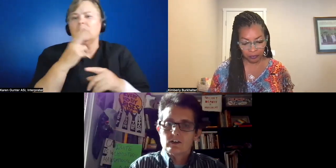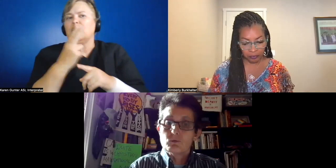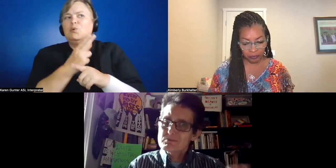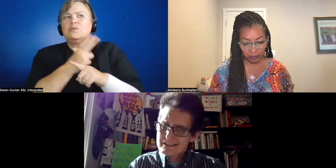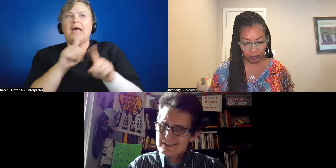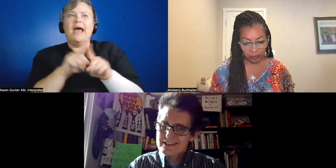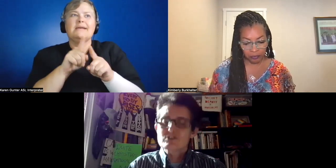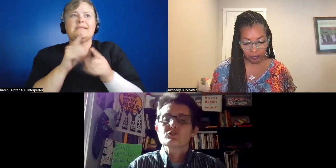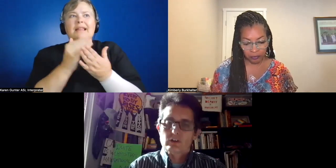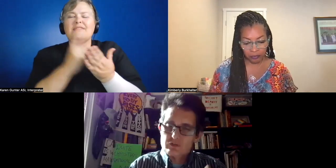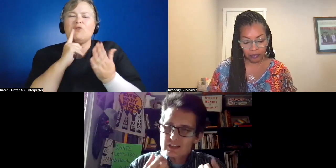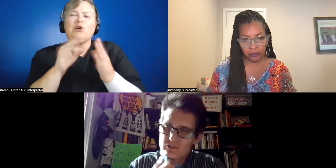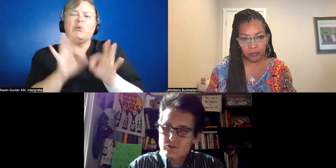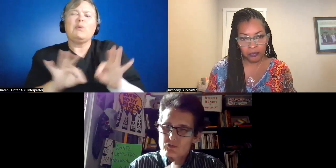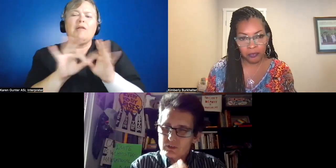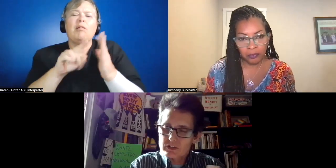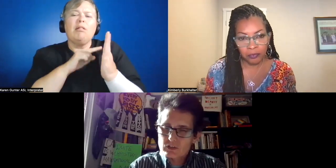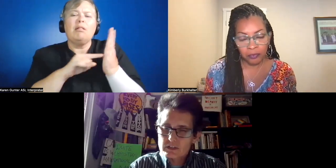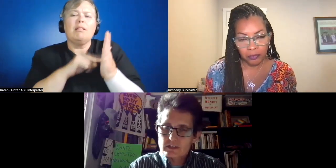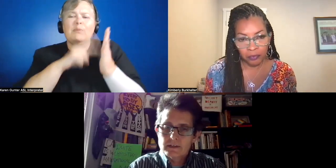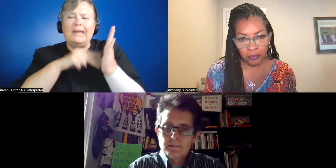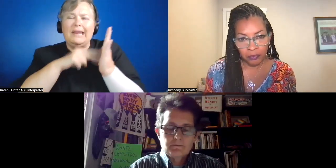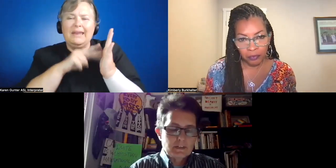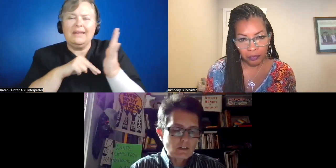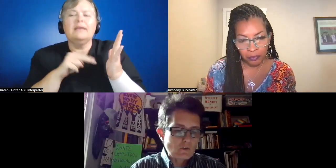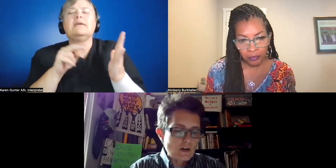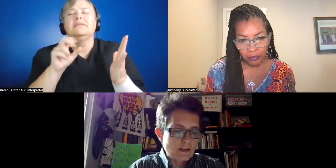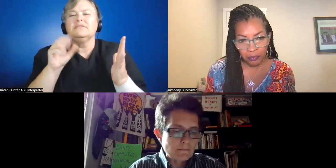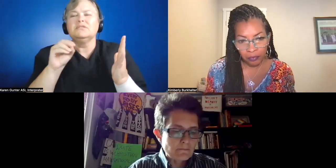like, what's missing in this story, so that students really start to,